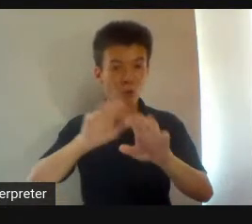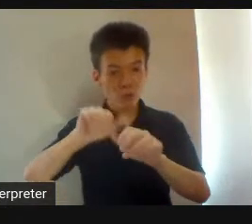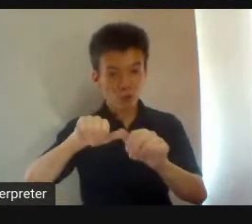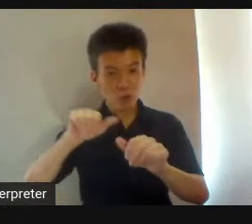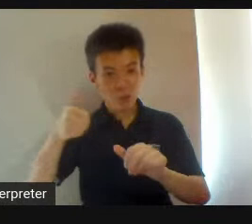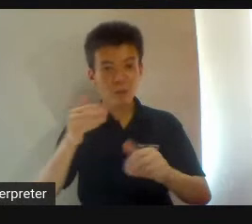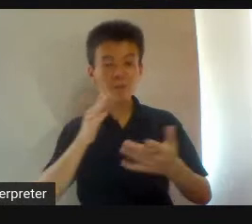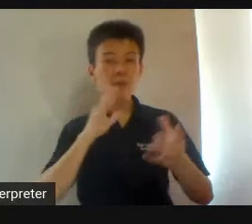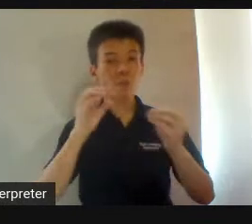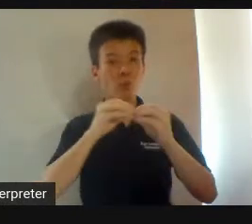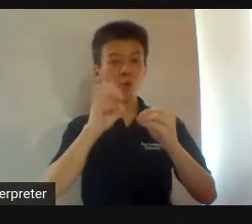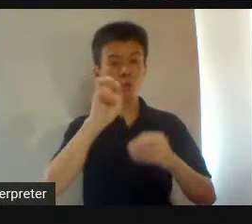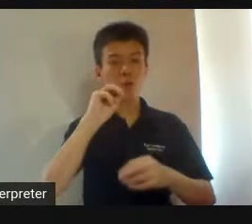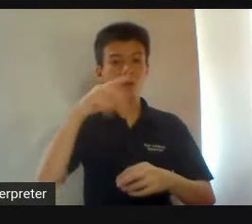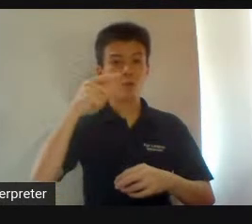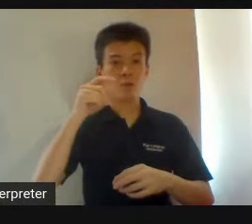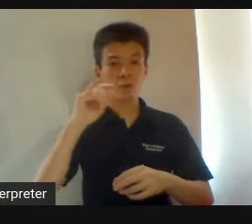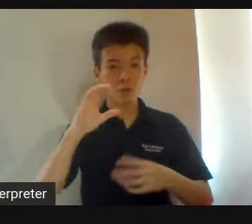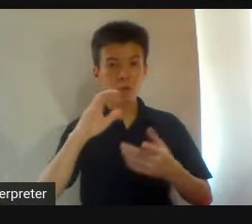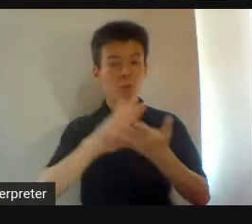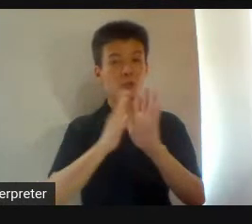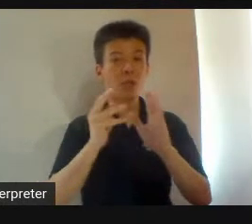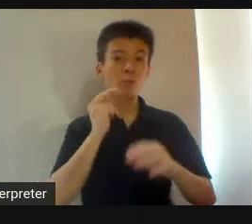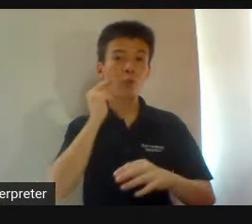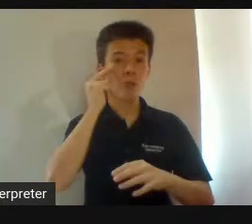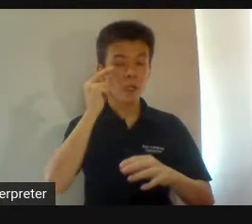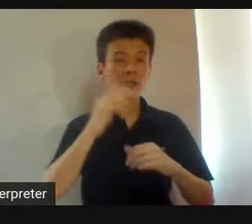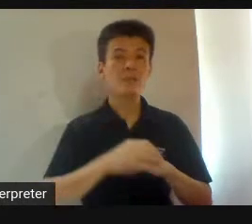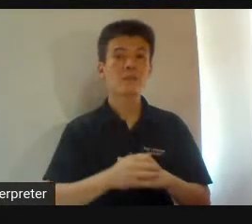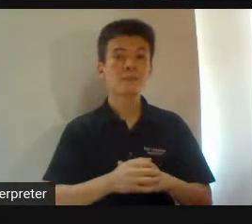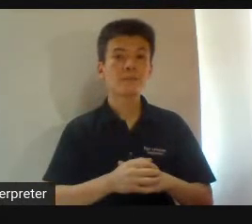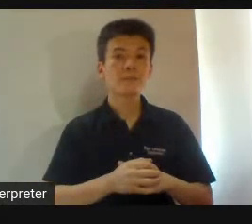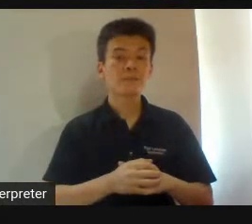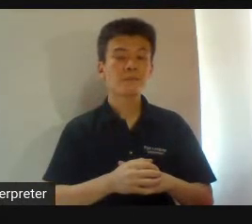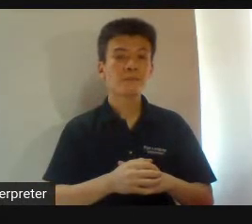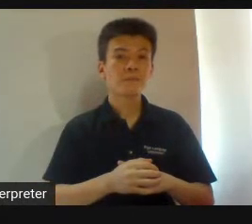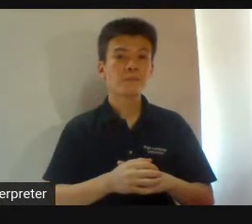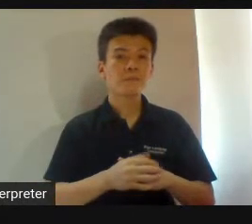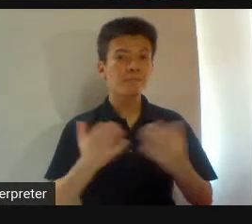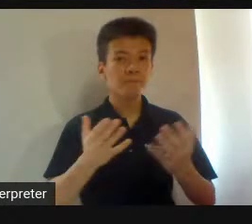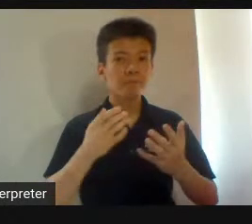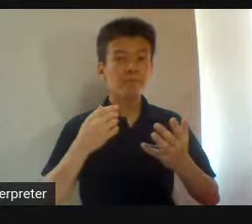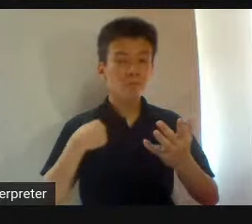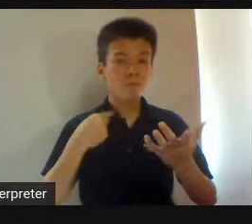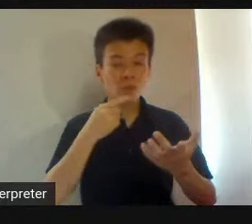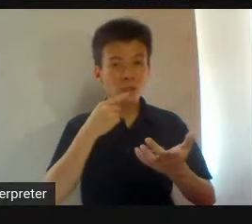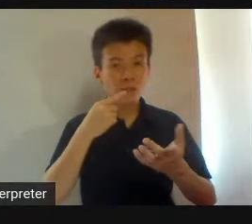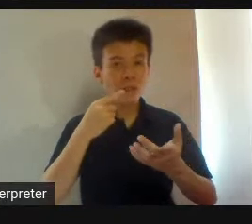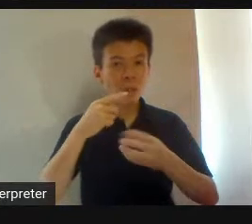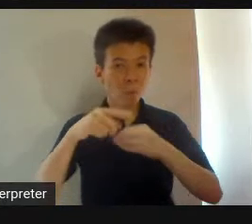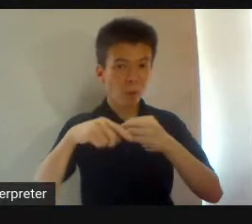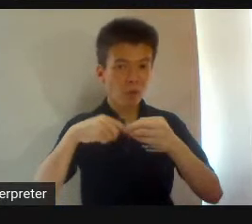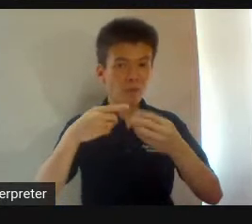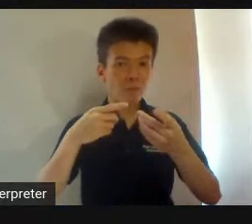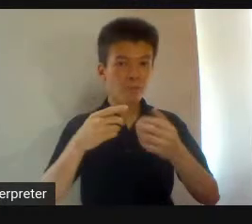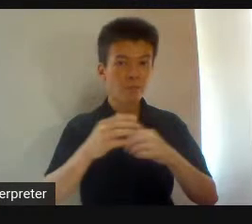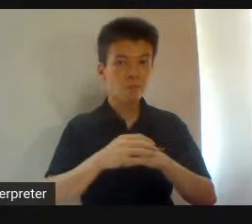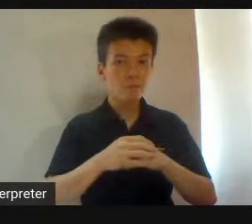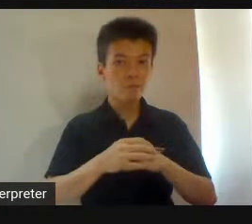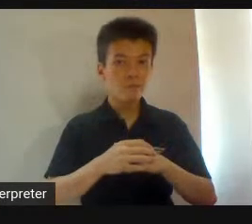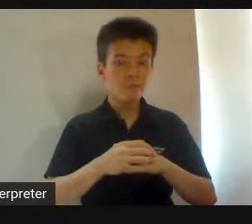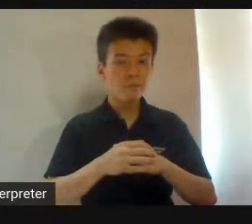being more empathetic, all became normalized in what I was gonna say was months, but really probably